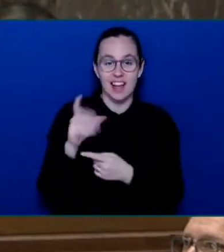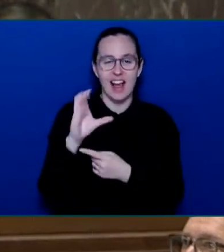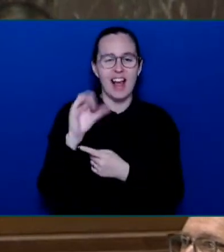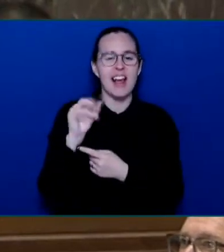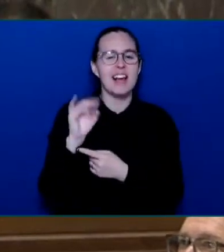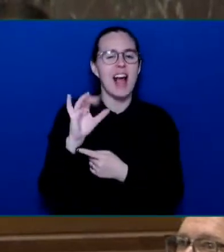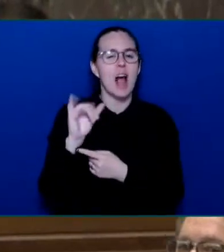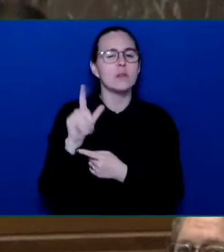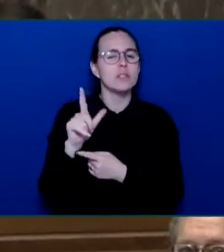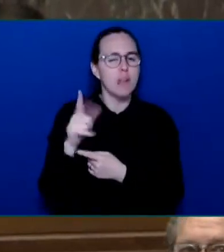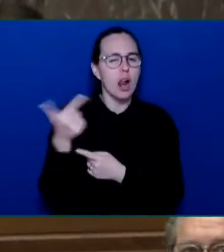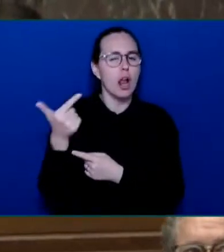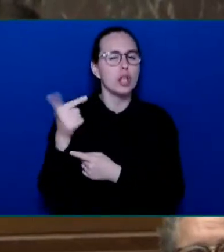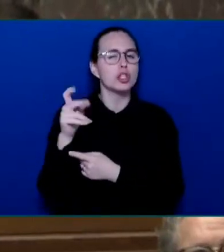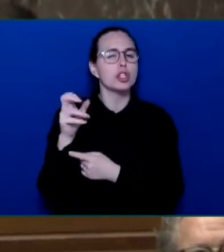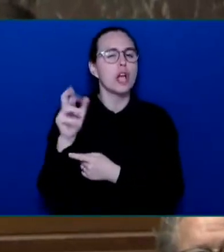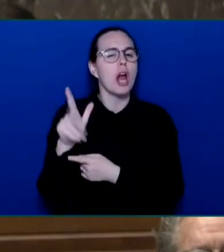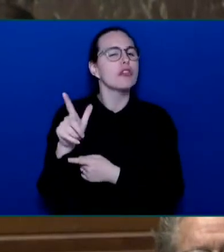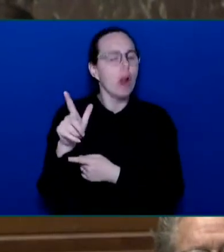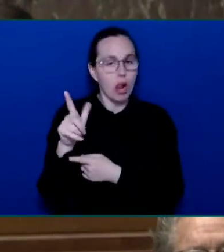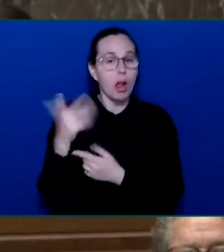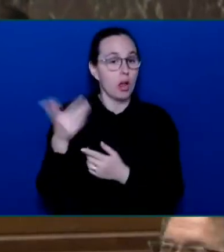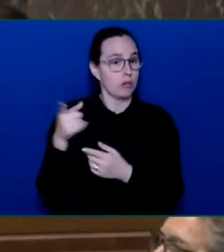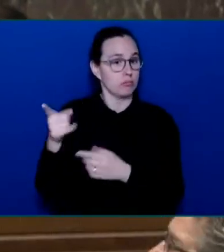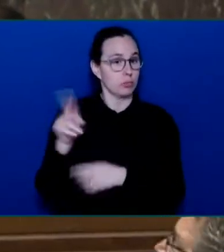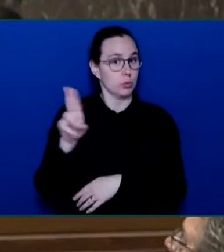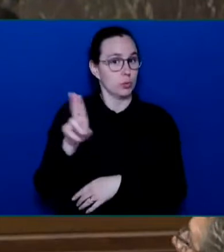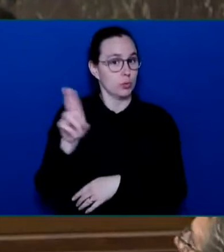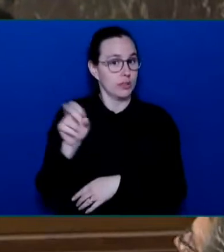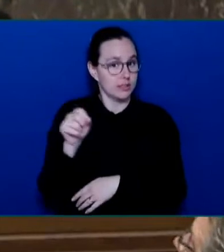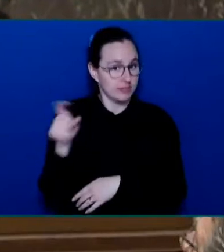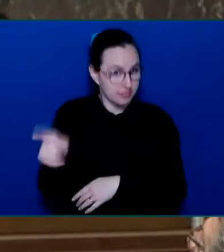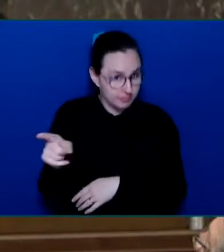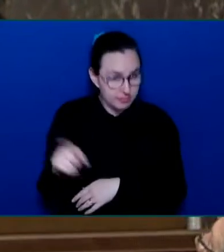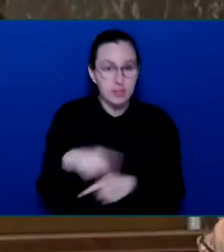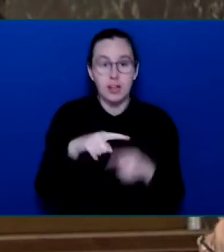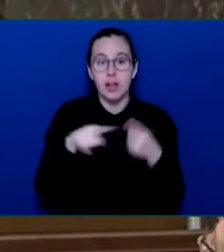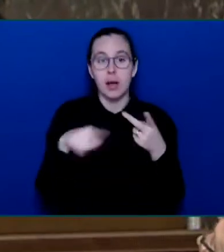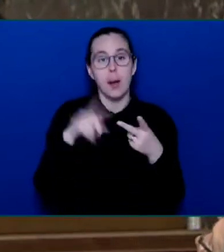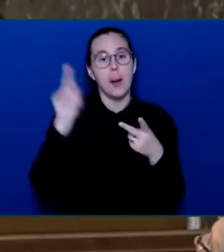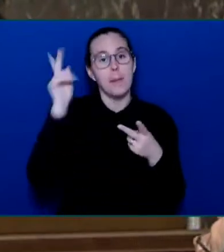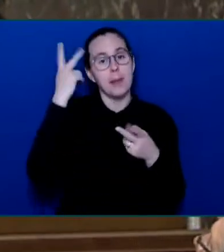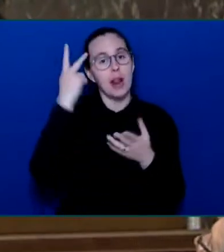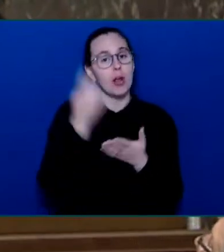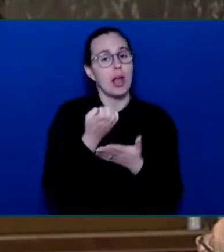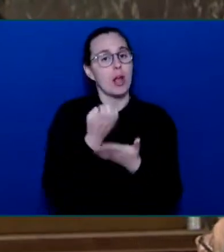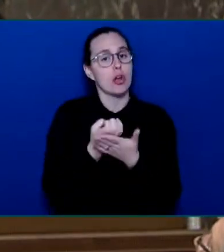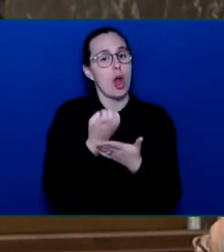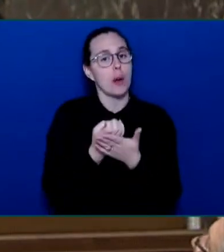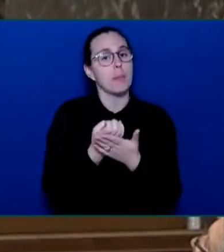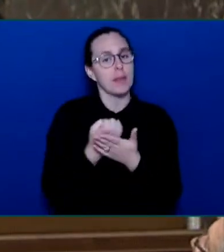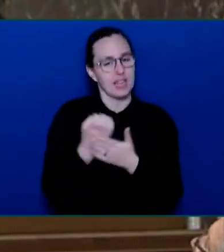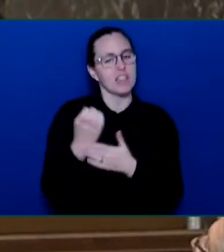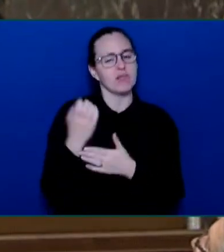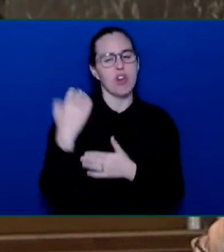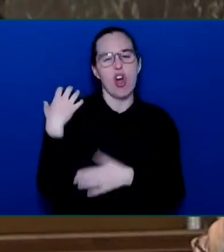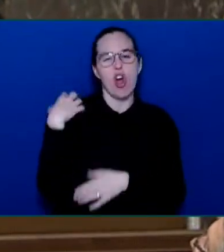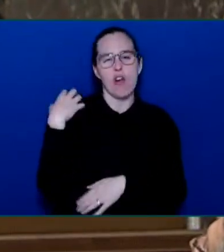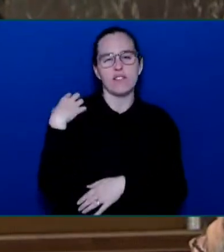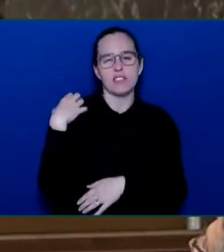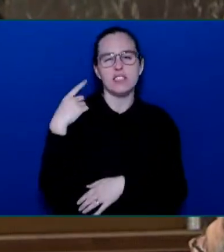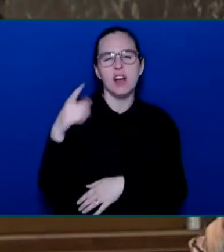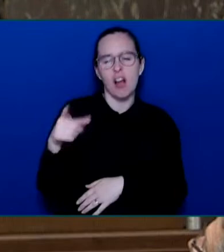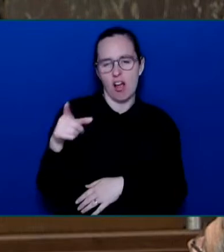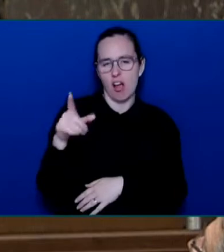is Anna Himelech, a political economic officer at the consulate. Consul General DeHart is here on his first official visit to